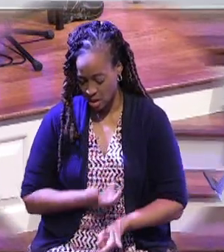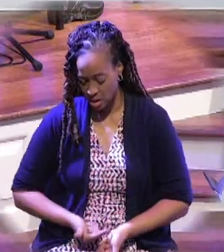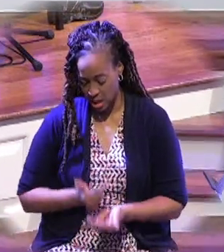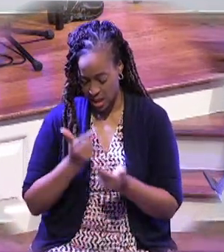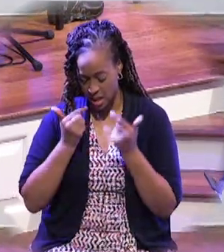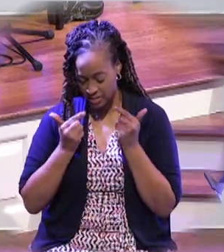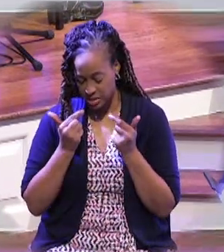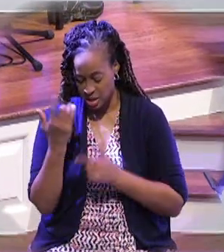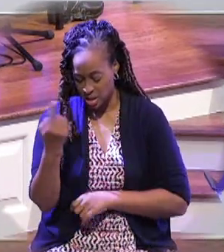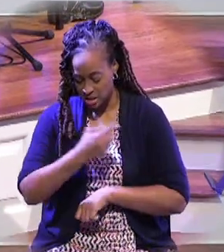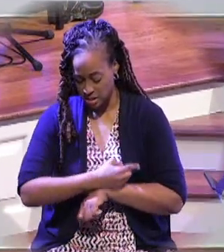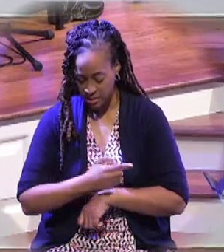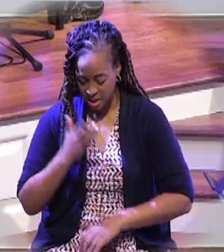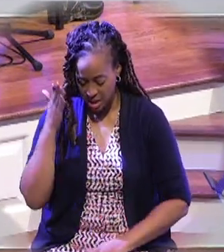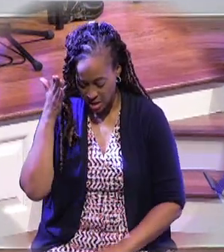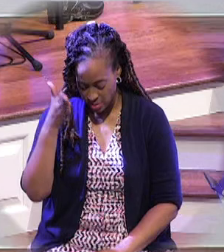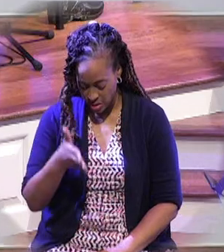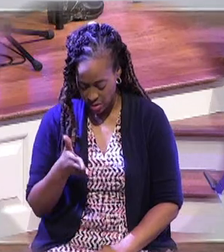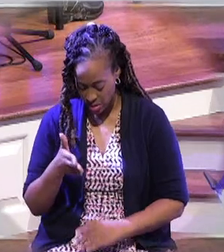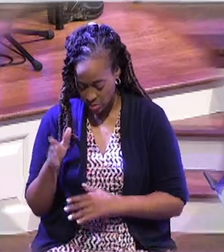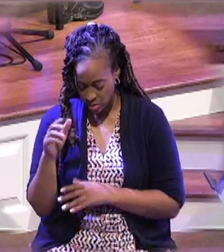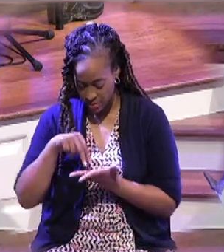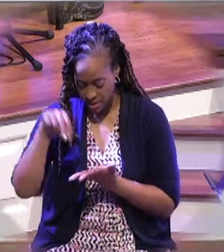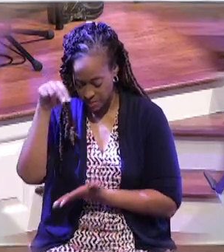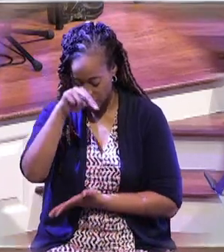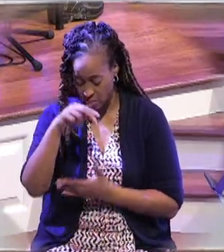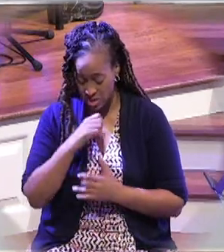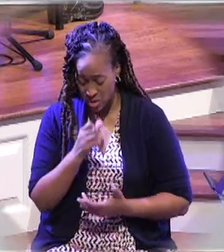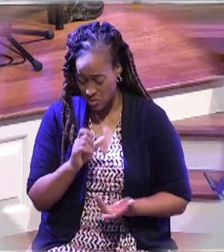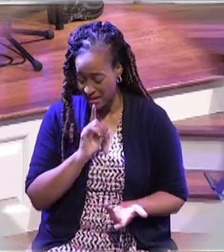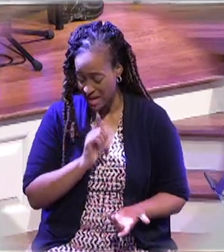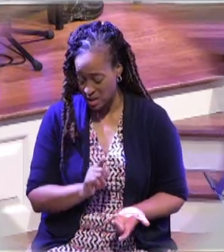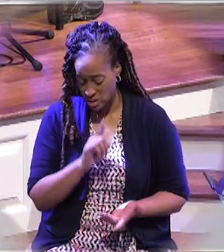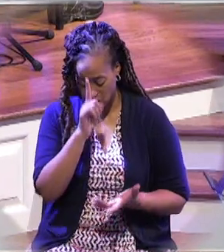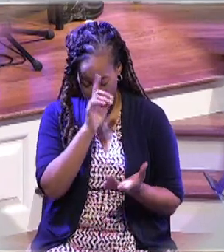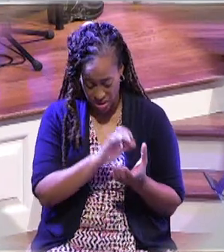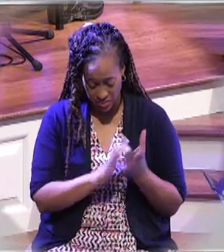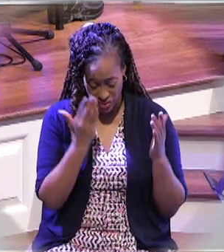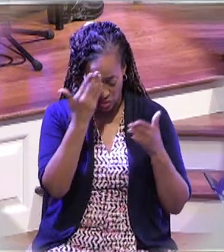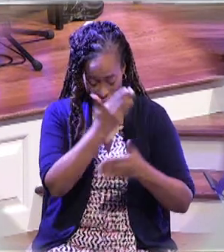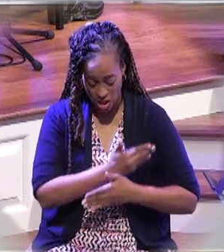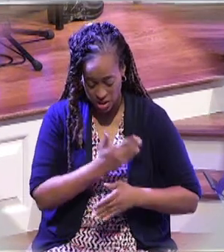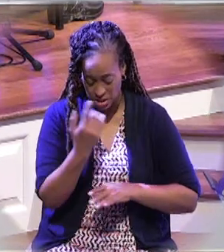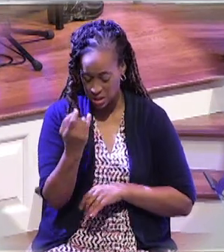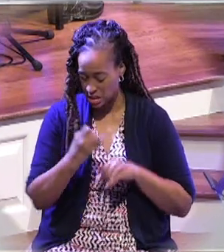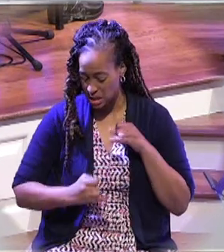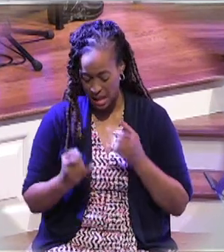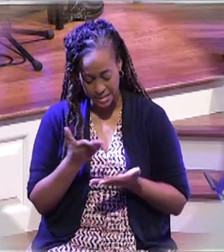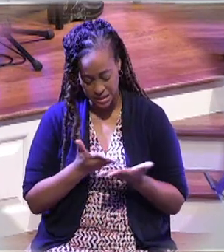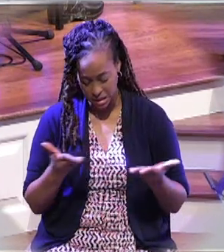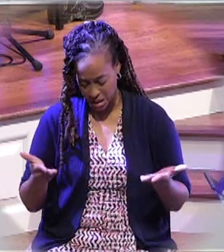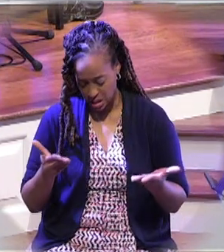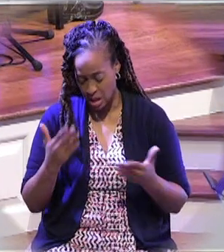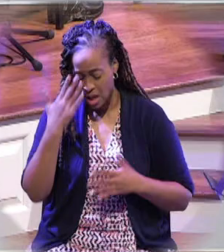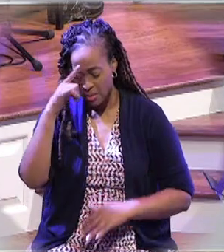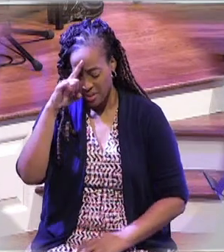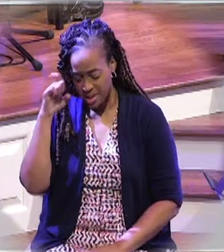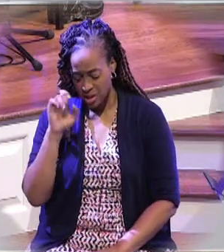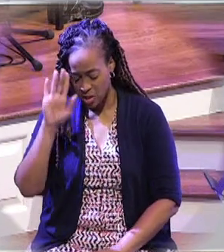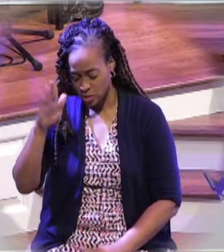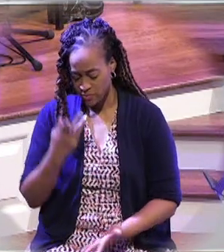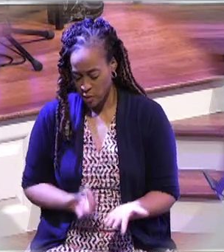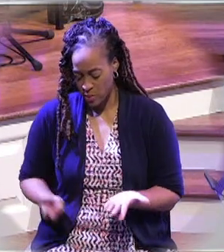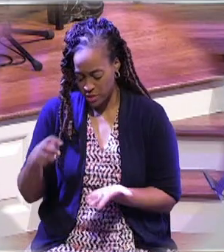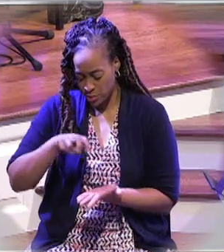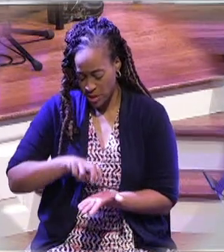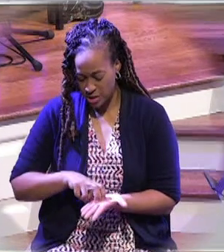and someday the whole universe. For Lord, we don't actually believe that the darkness gets the last say. But because of your